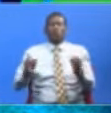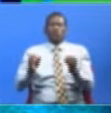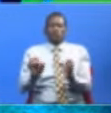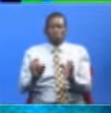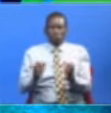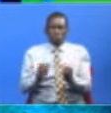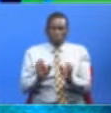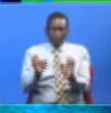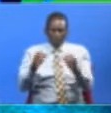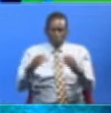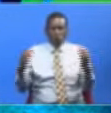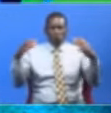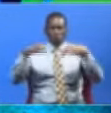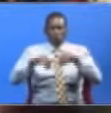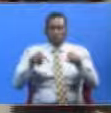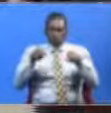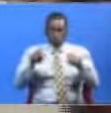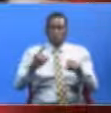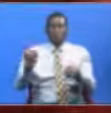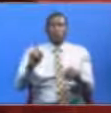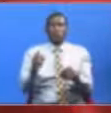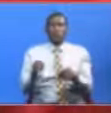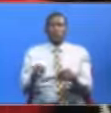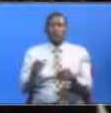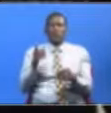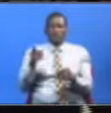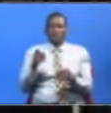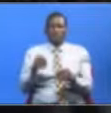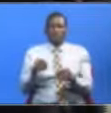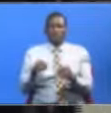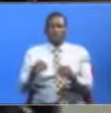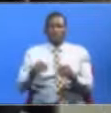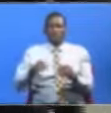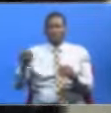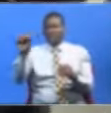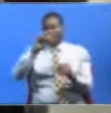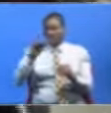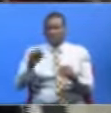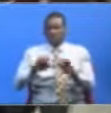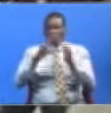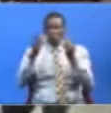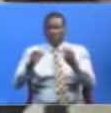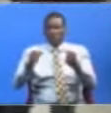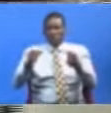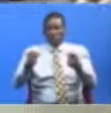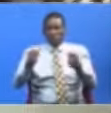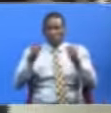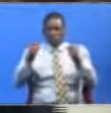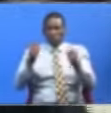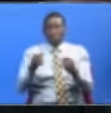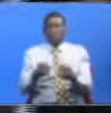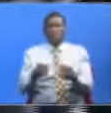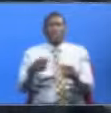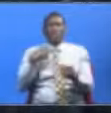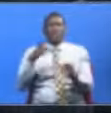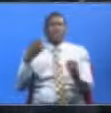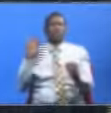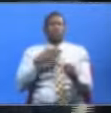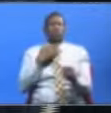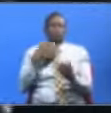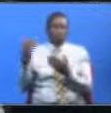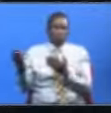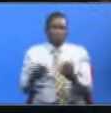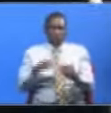today, Tebogo, who is a reigning world silver medalist over 100 metres, intimated that he did not want to bring what he called too